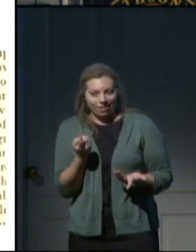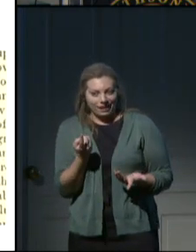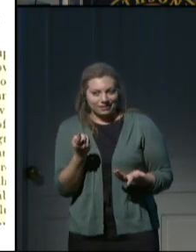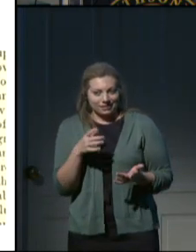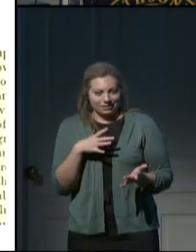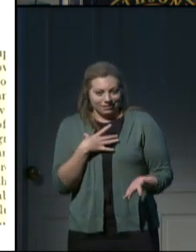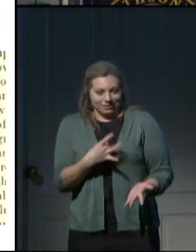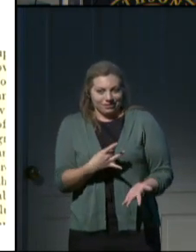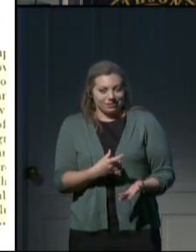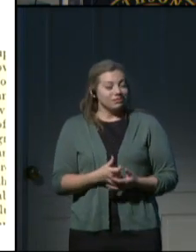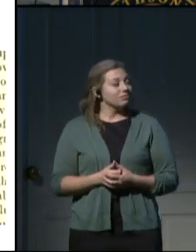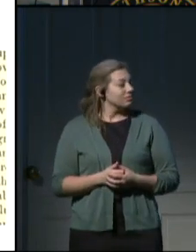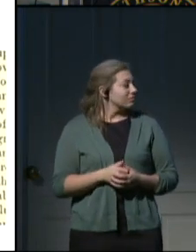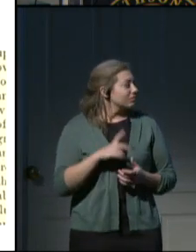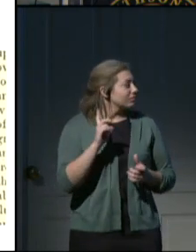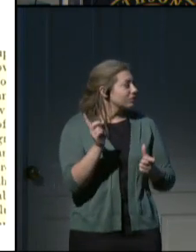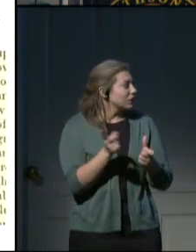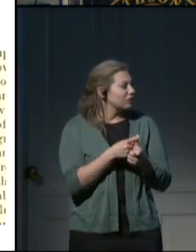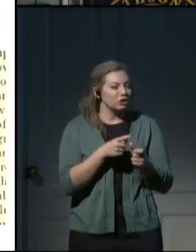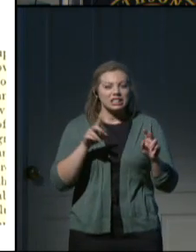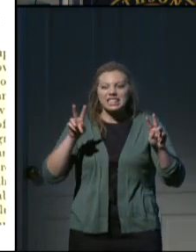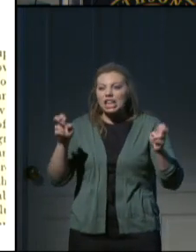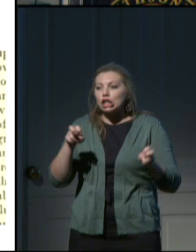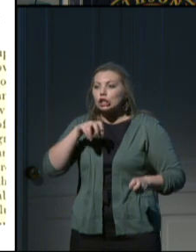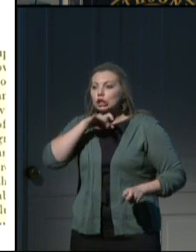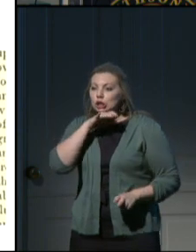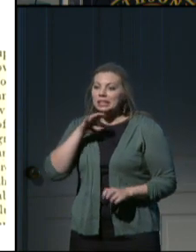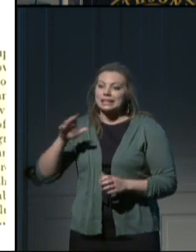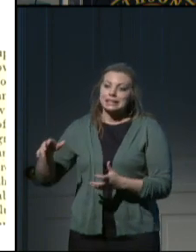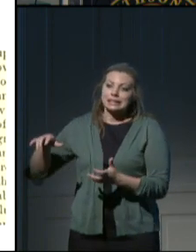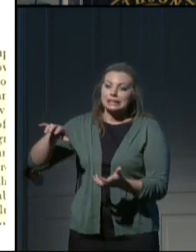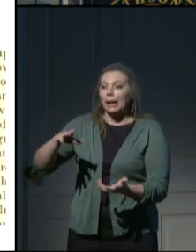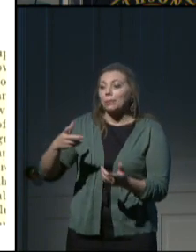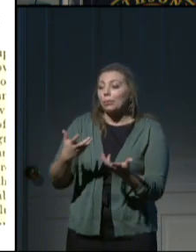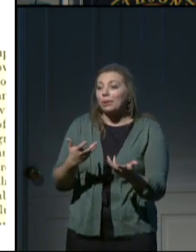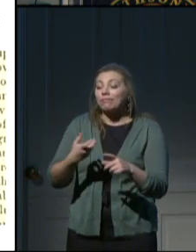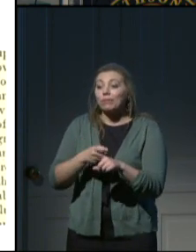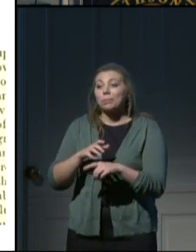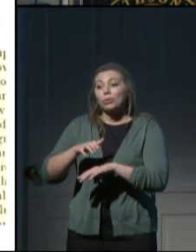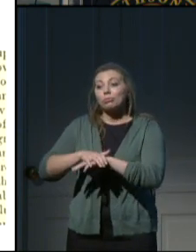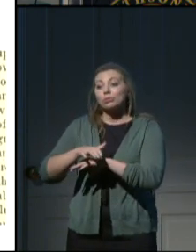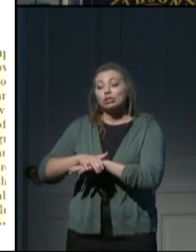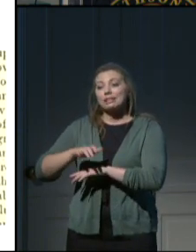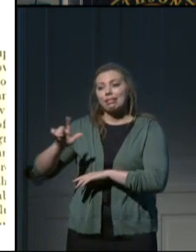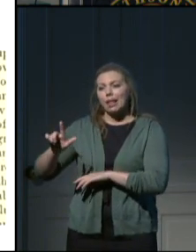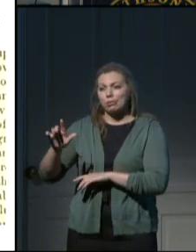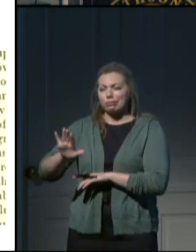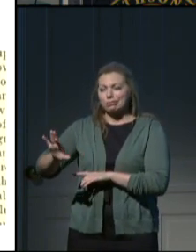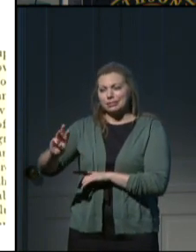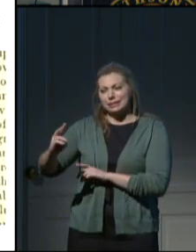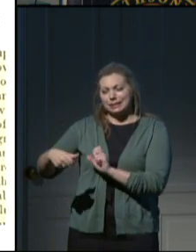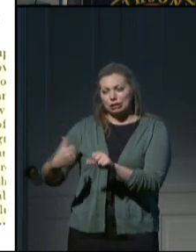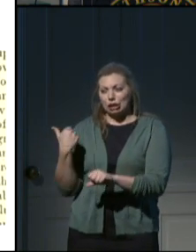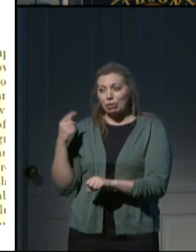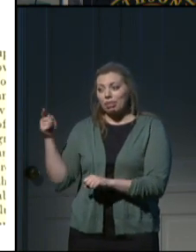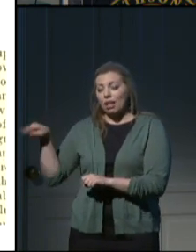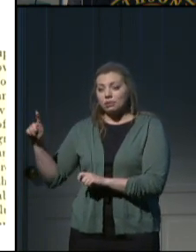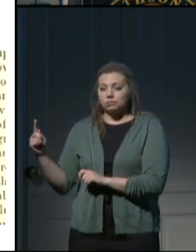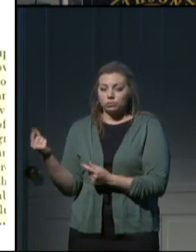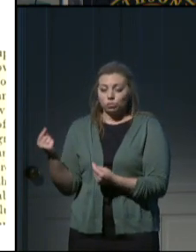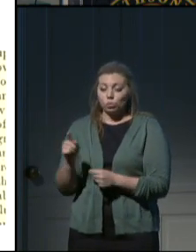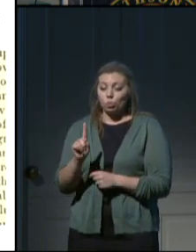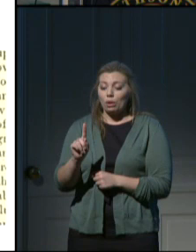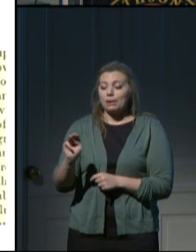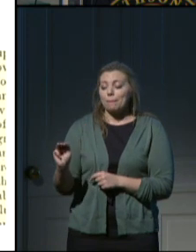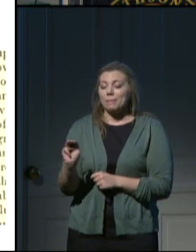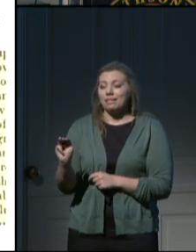of dirty dumps that was made was by the British Library about 6 years ago, where they put 1